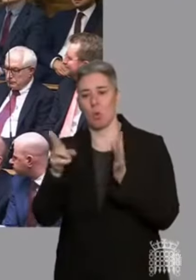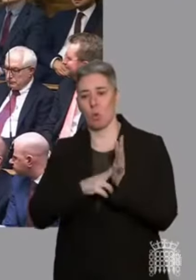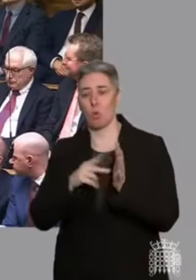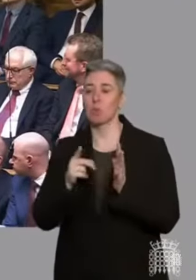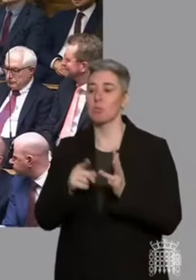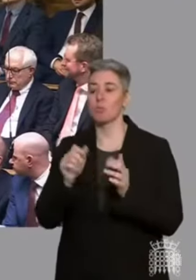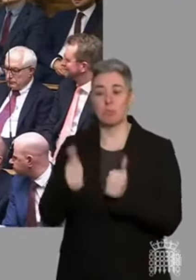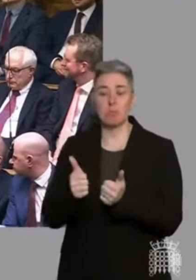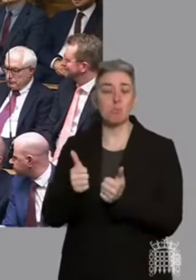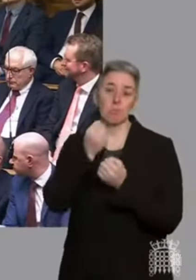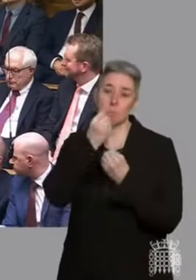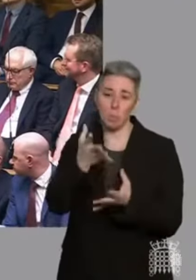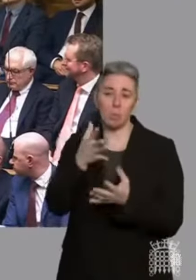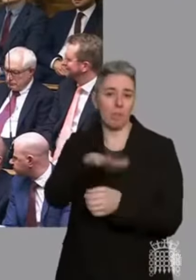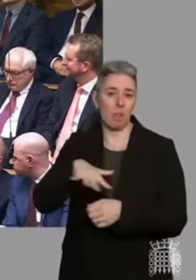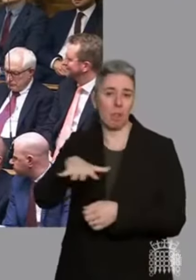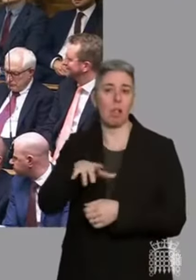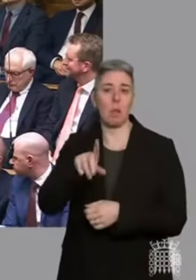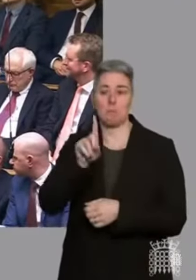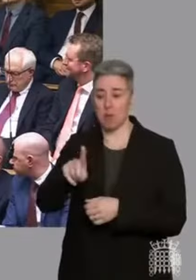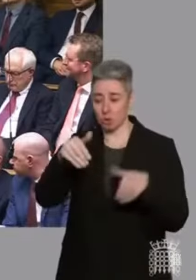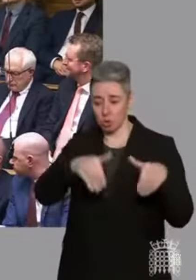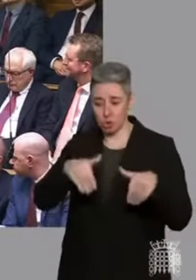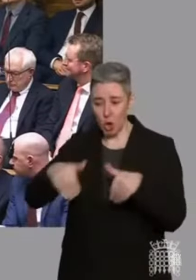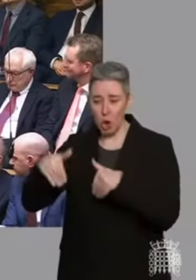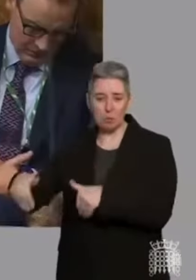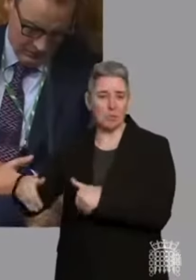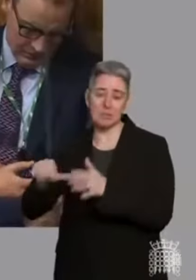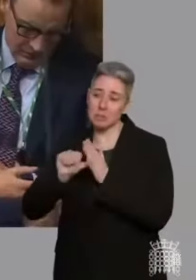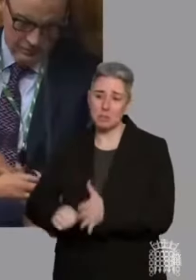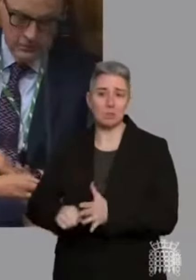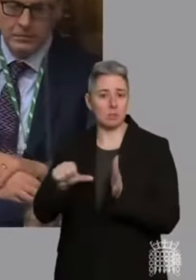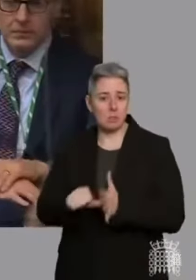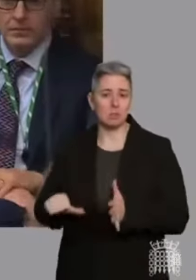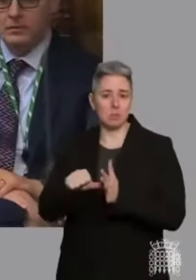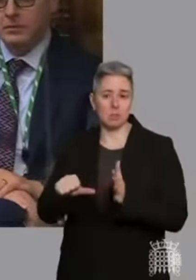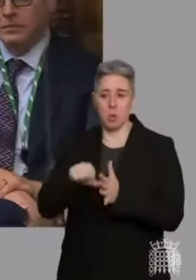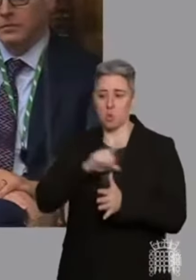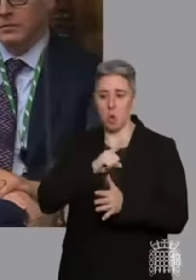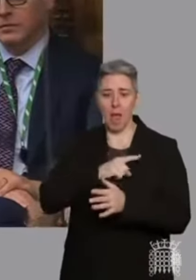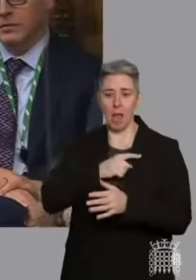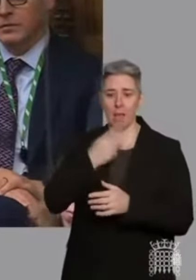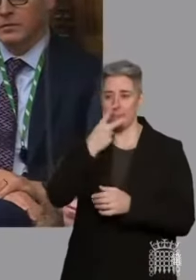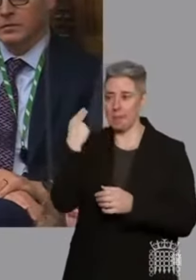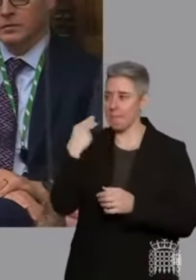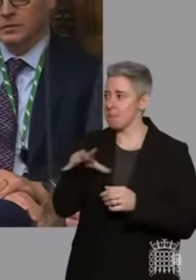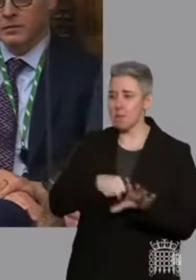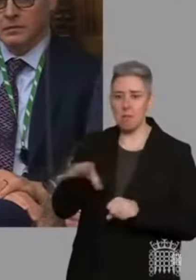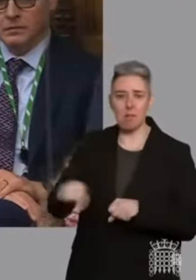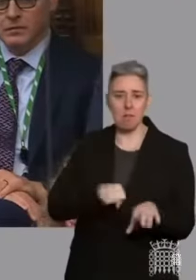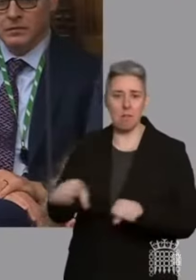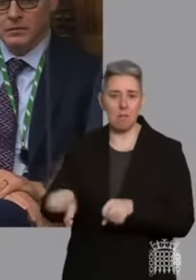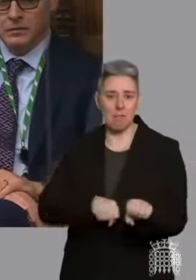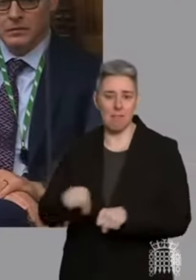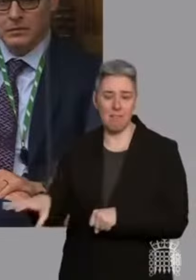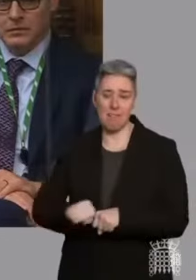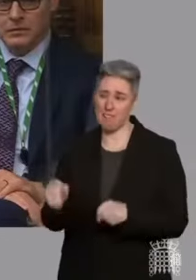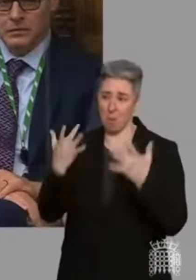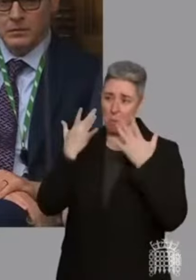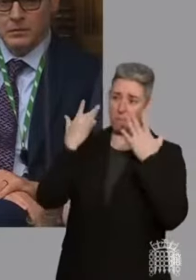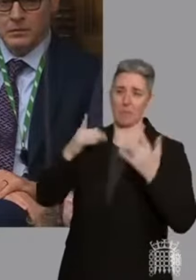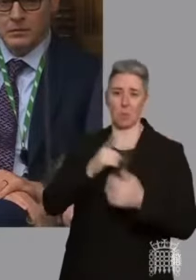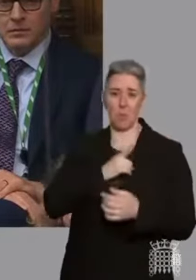are stealing a full view of staff because they just don't fear the consequences. The recent funding boost for neighbourhood policing is very welcome, but could the Prime Minister